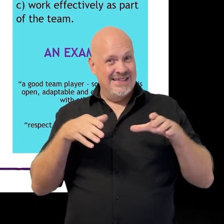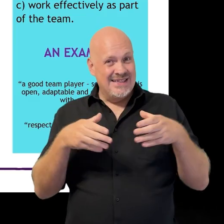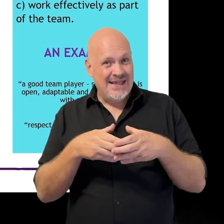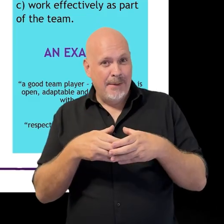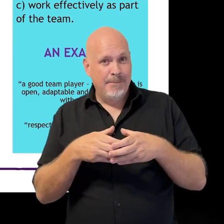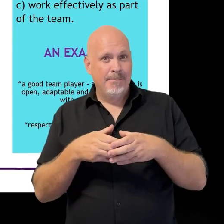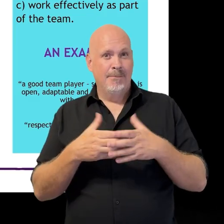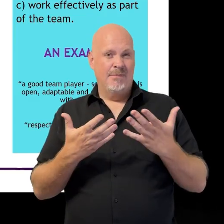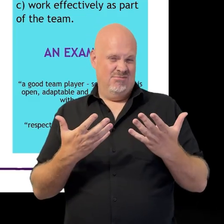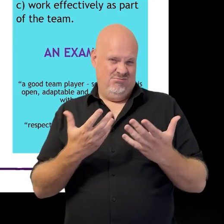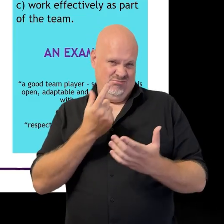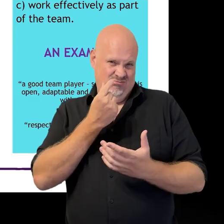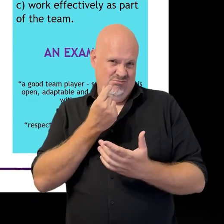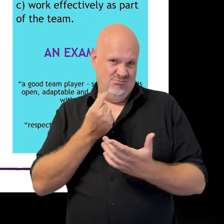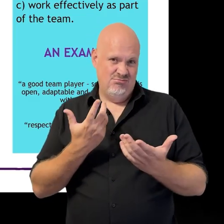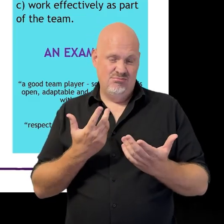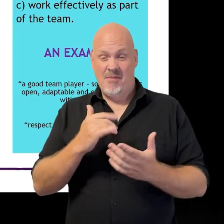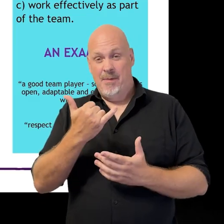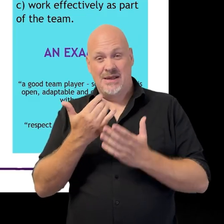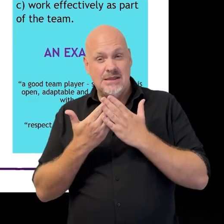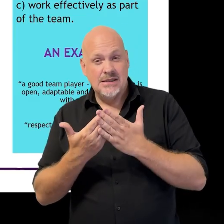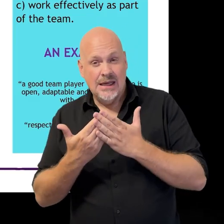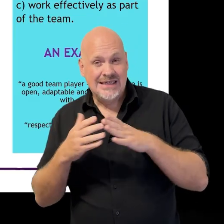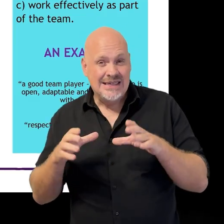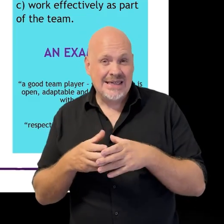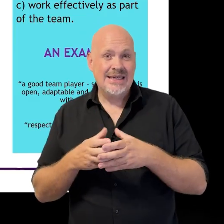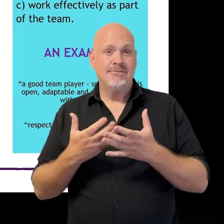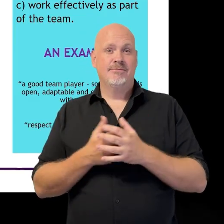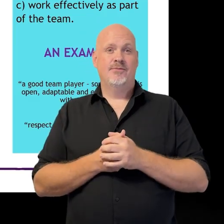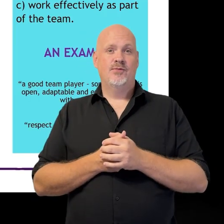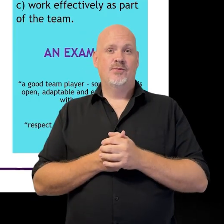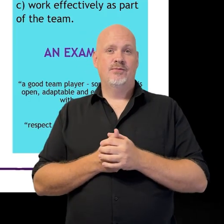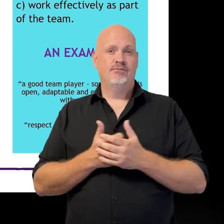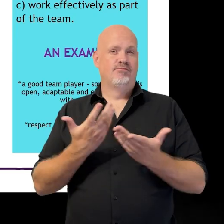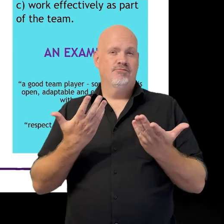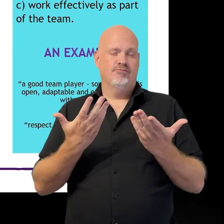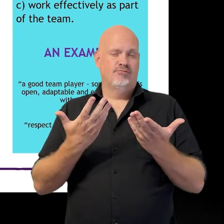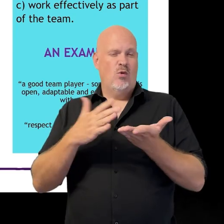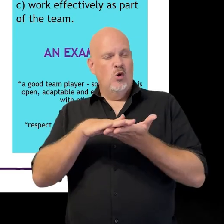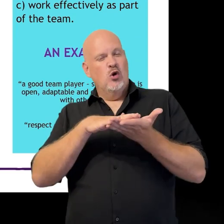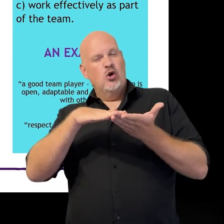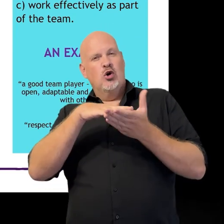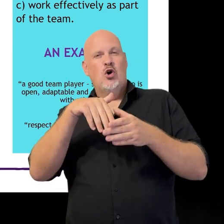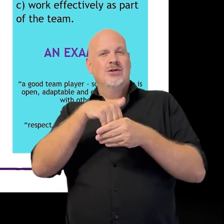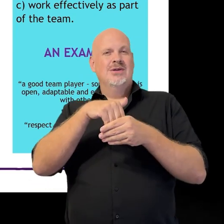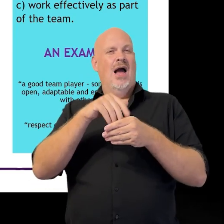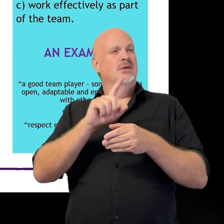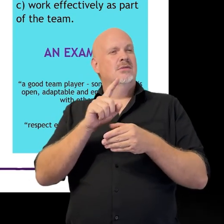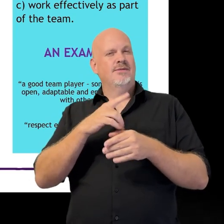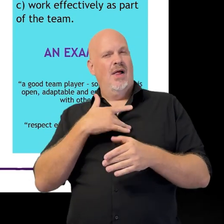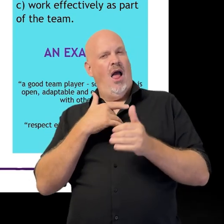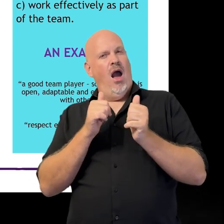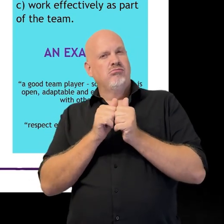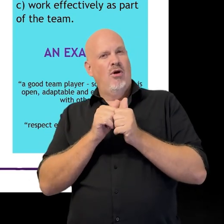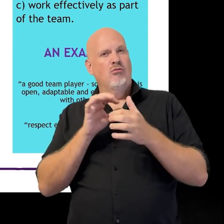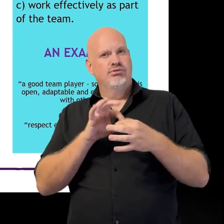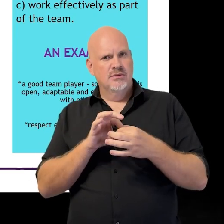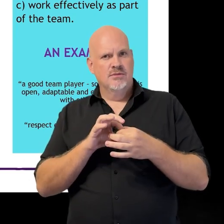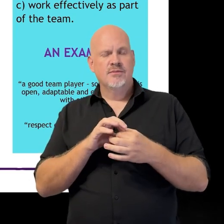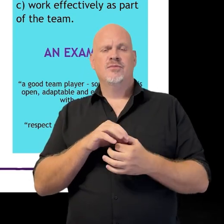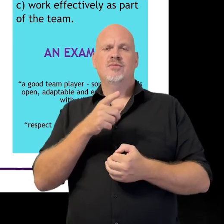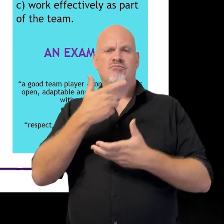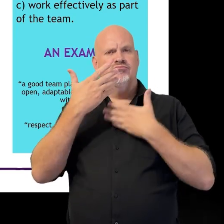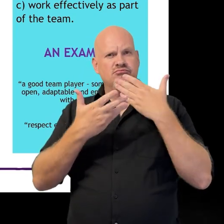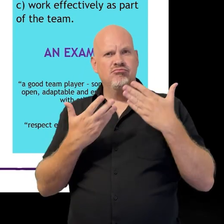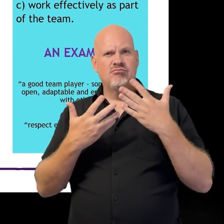a team in some context. So ideally you will have been in a team at work, that's very likely, or maybe